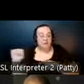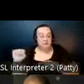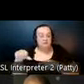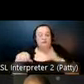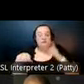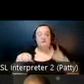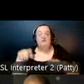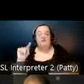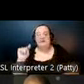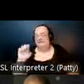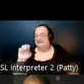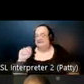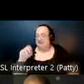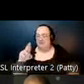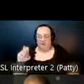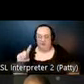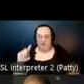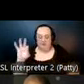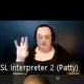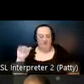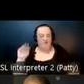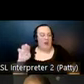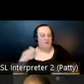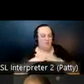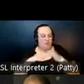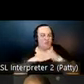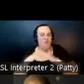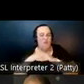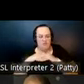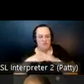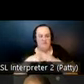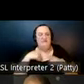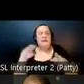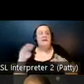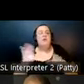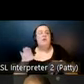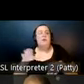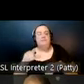a timber frame structure and there was some masonry work.